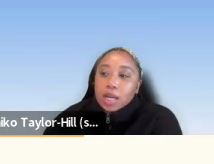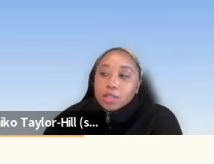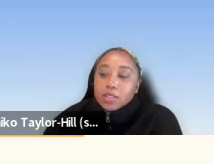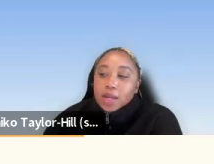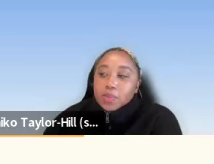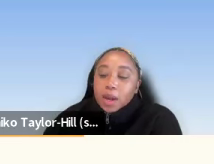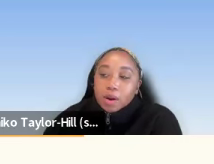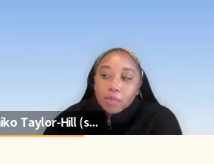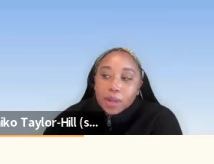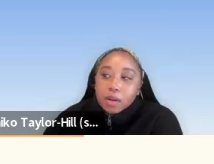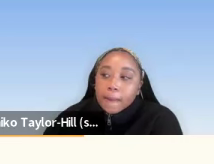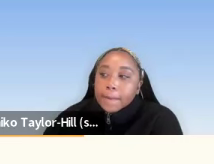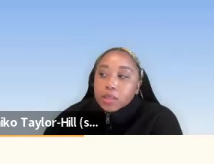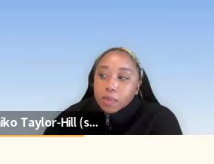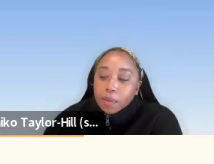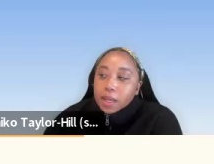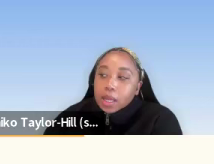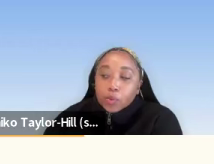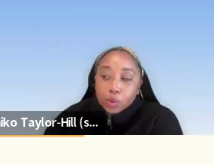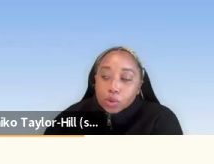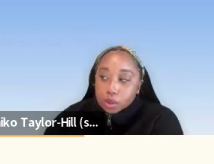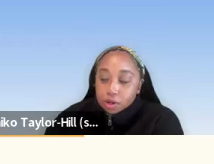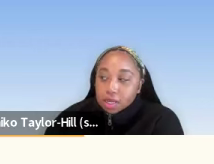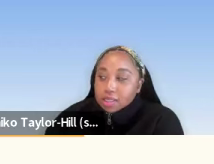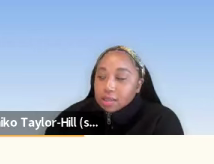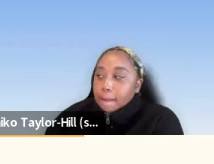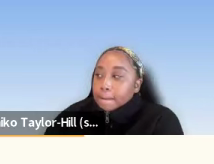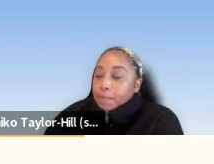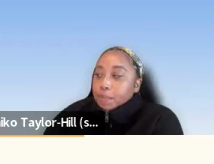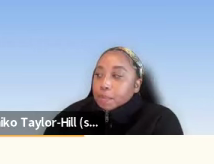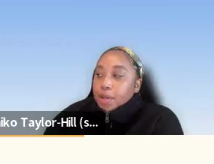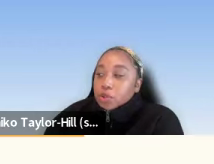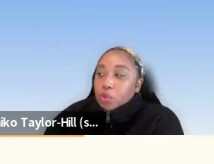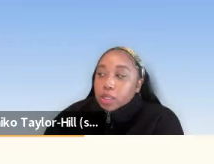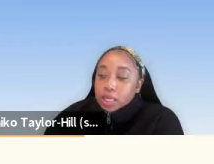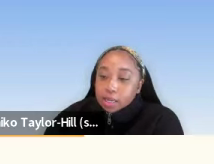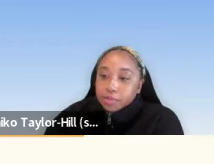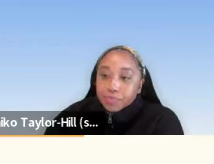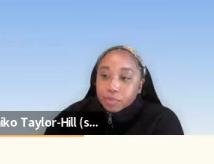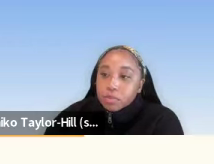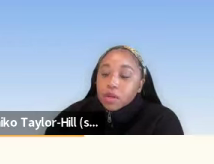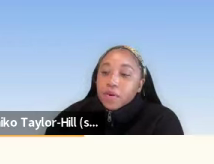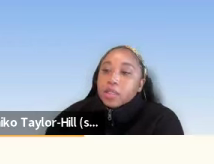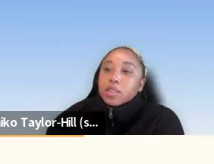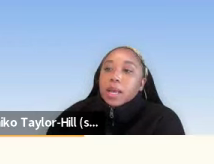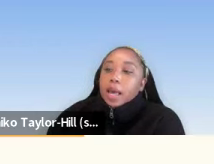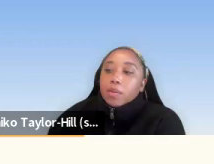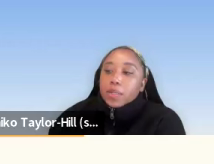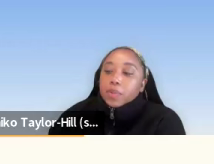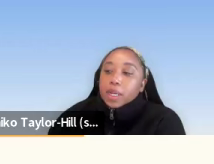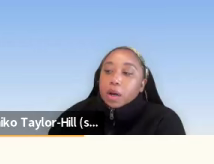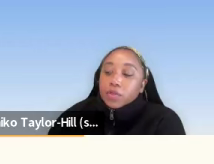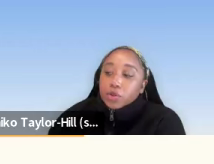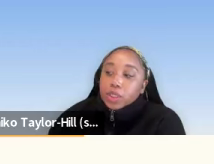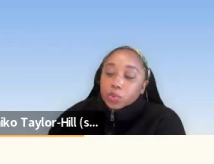stability are challenges faced by urban, suburban, and rural communities. Measure 110 funds